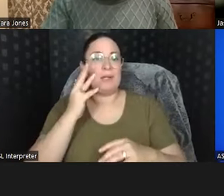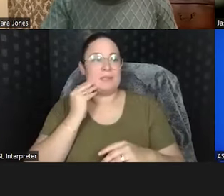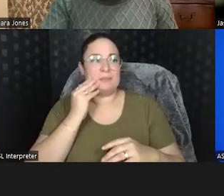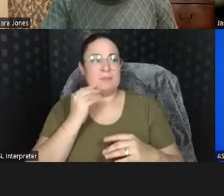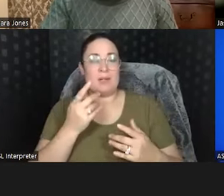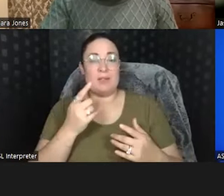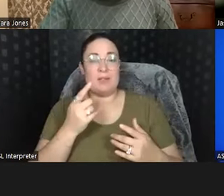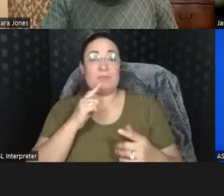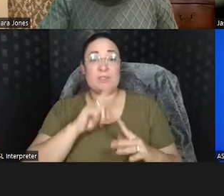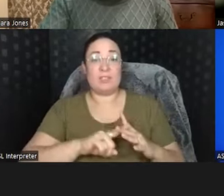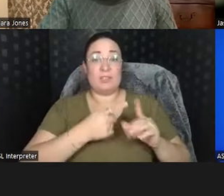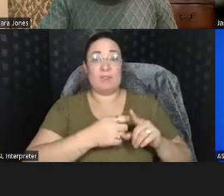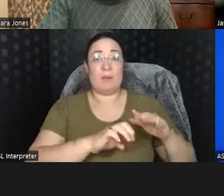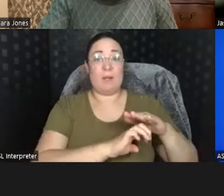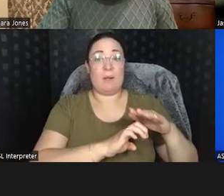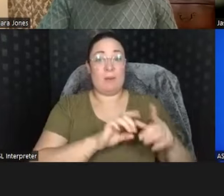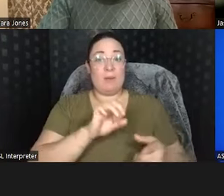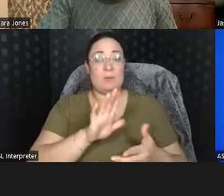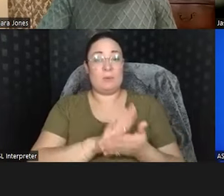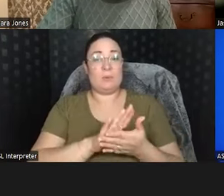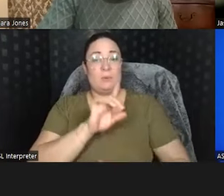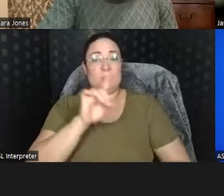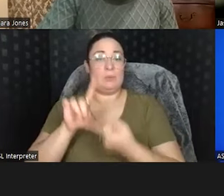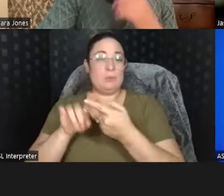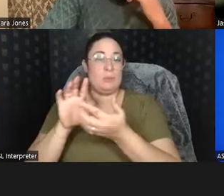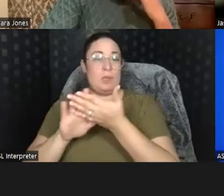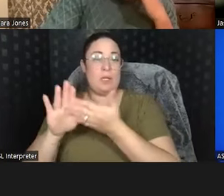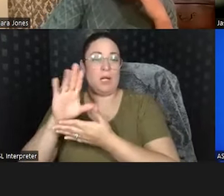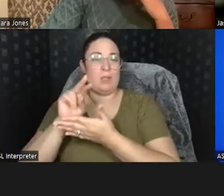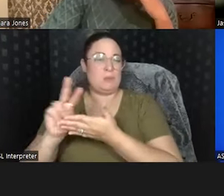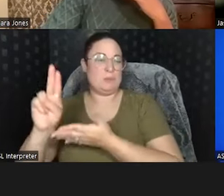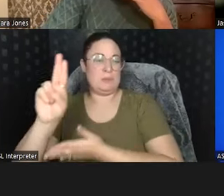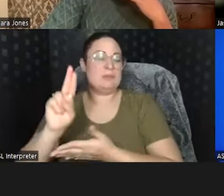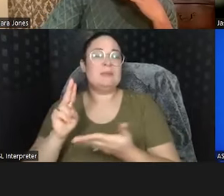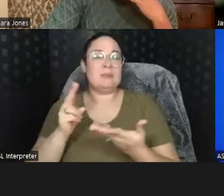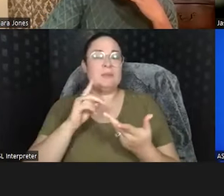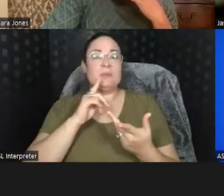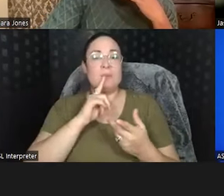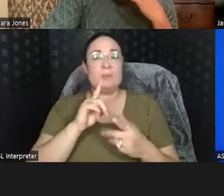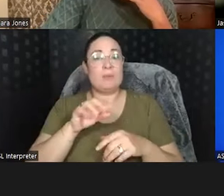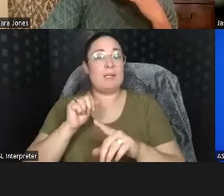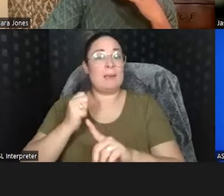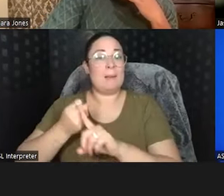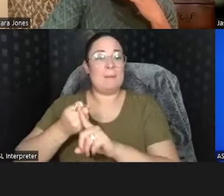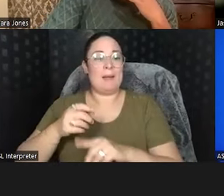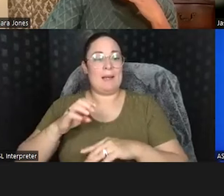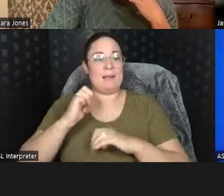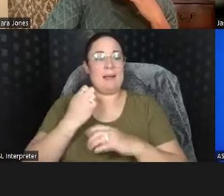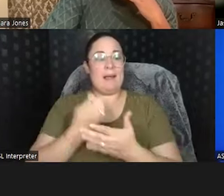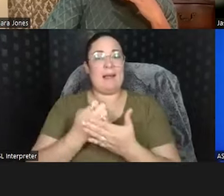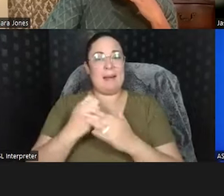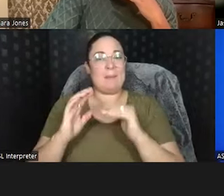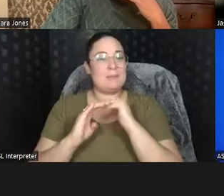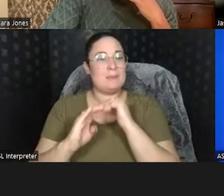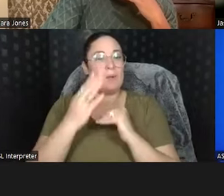from elementary school all the way, through college and university. And it also really impacts economic stability, because